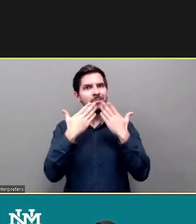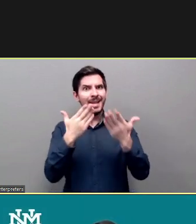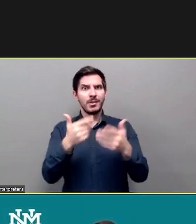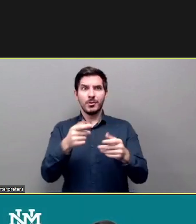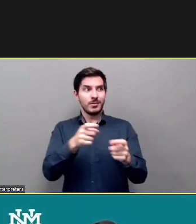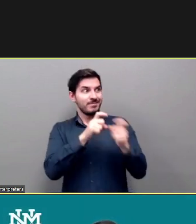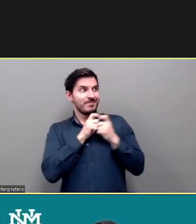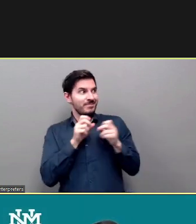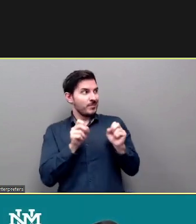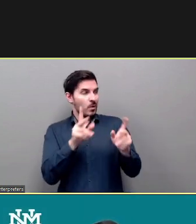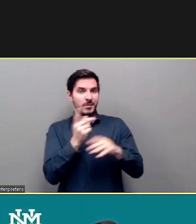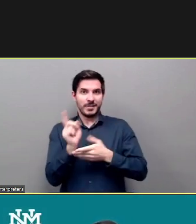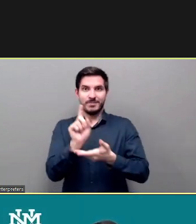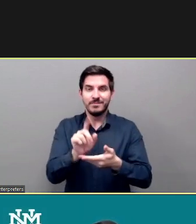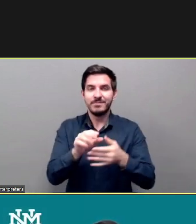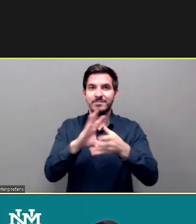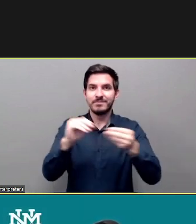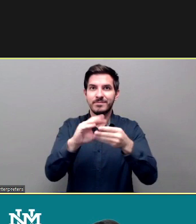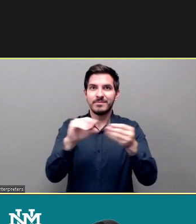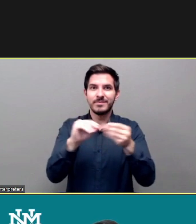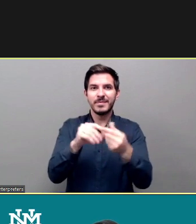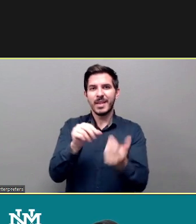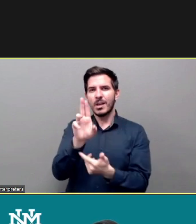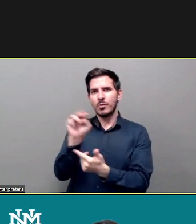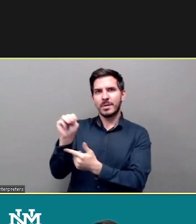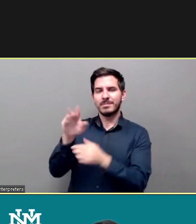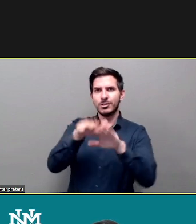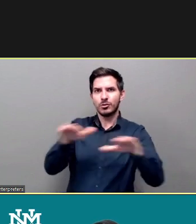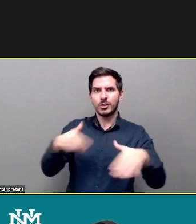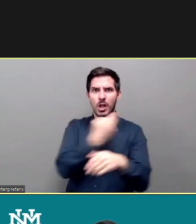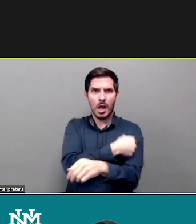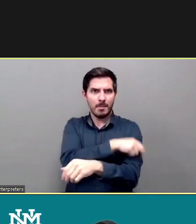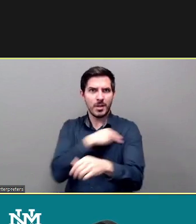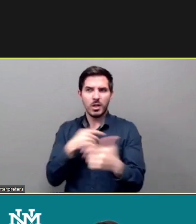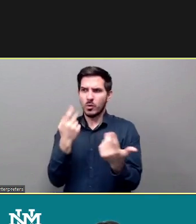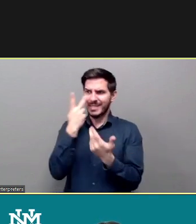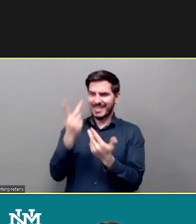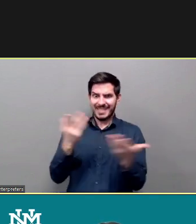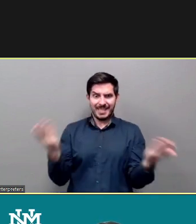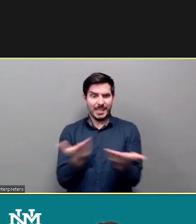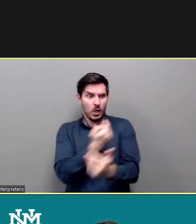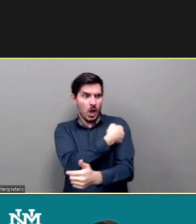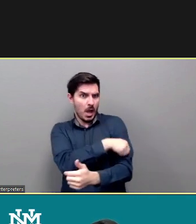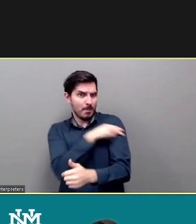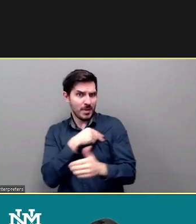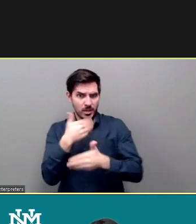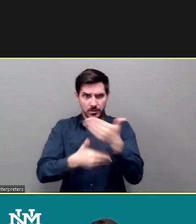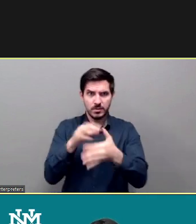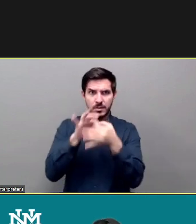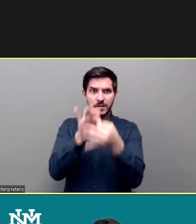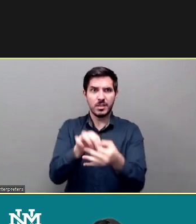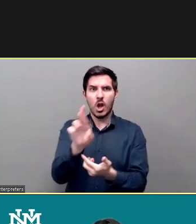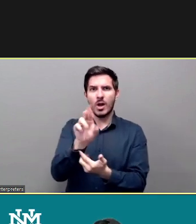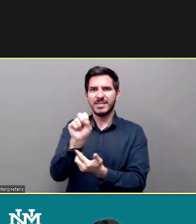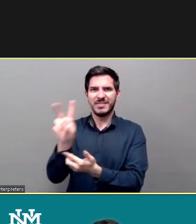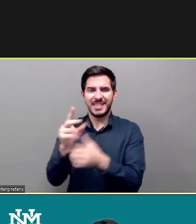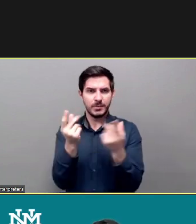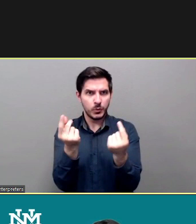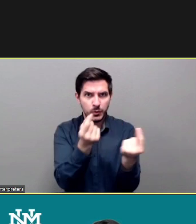Hospital is seeing and our response to the respiratory surge. May I have next slide, please? Thank